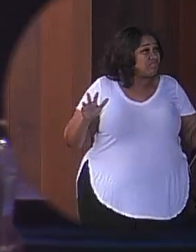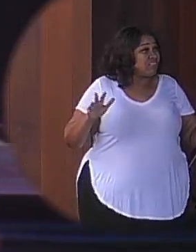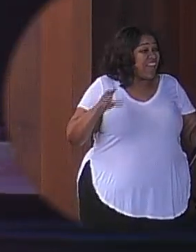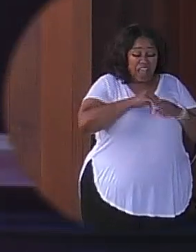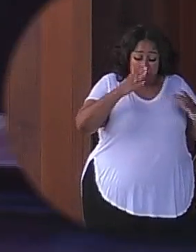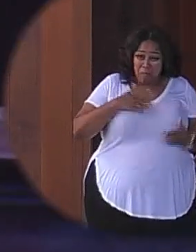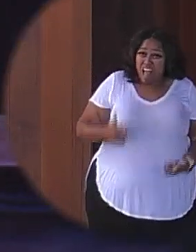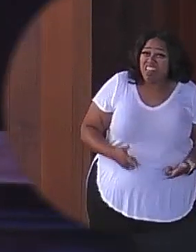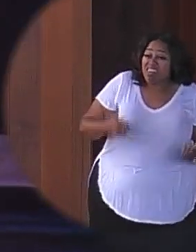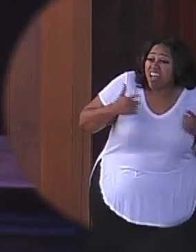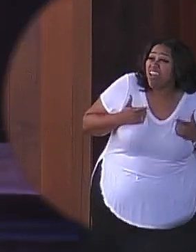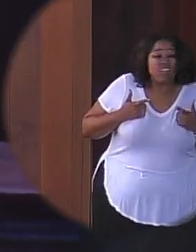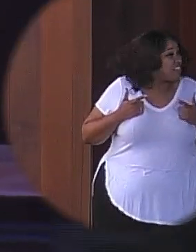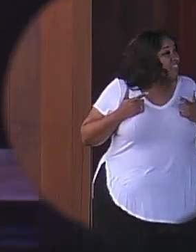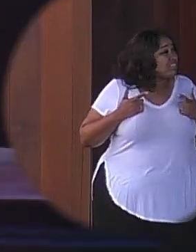my right mind.